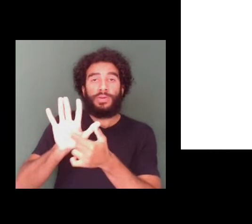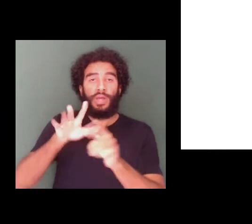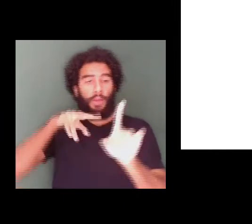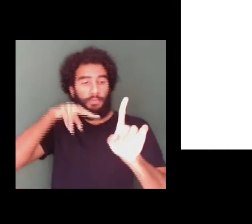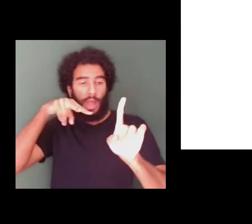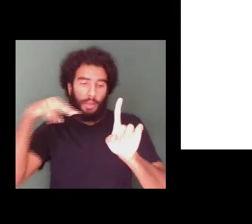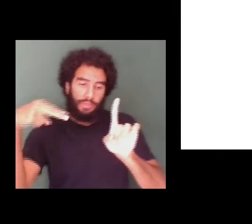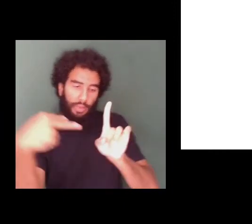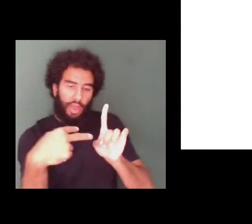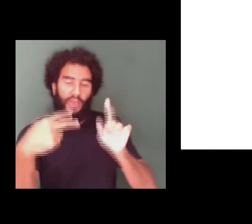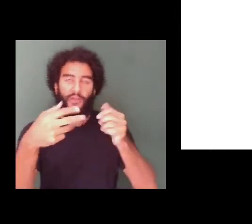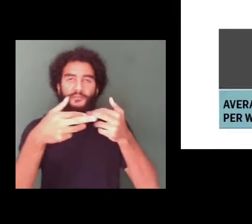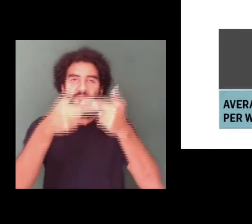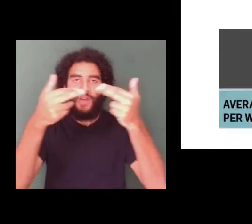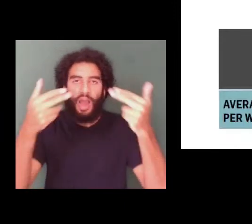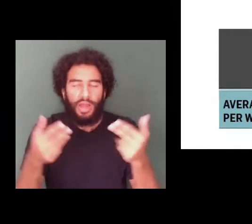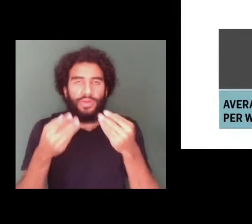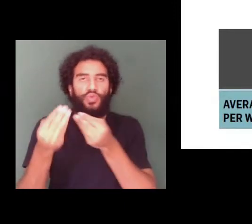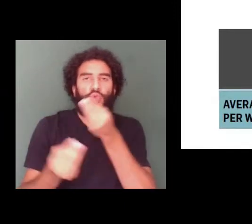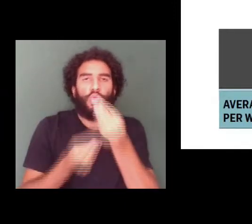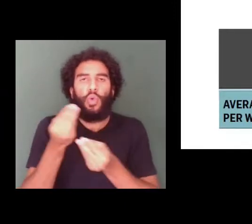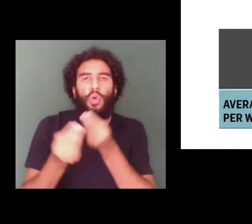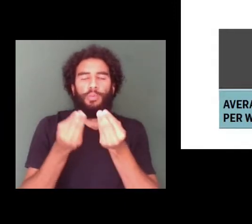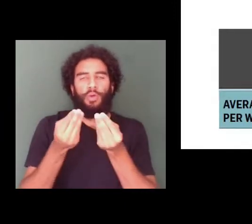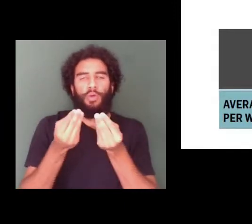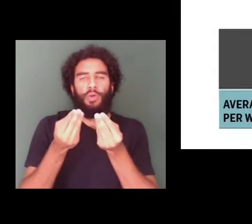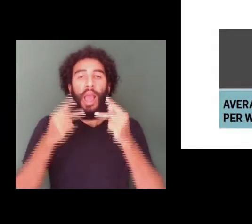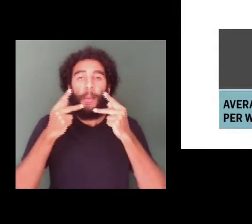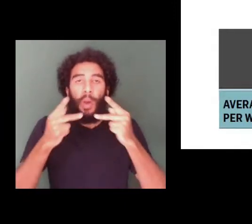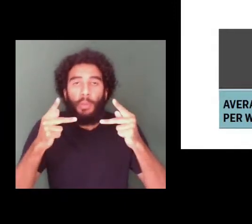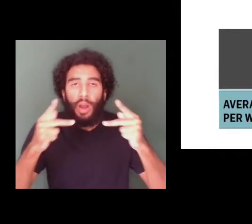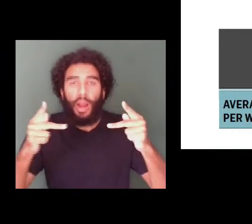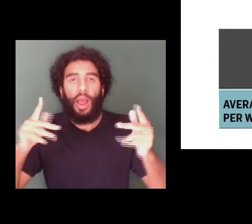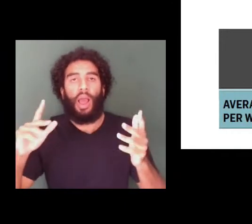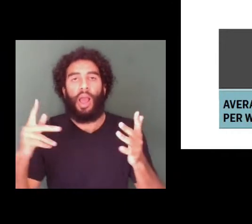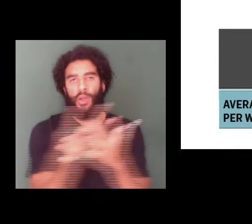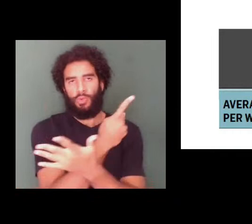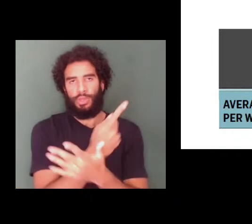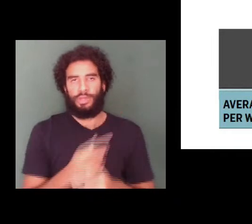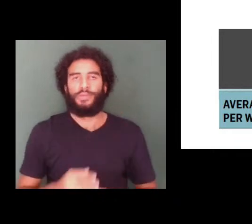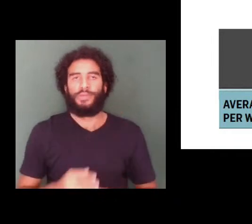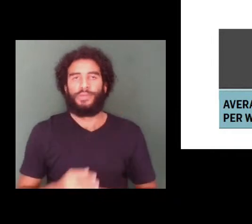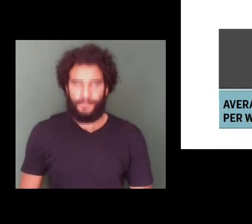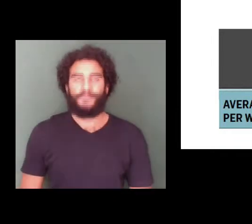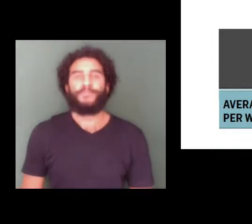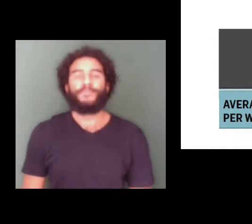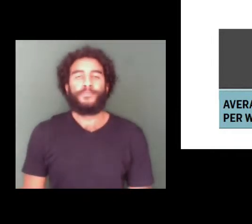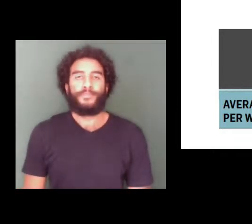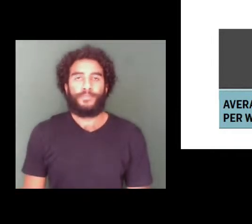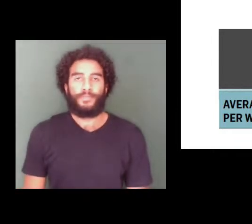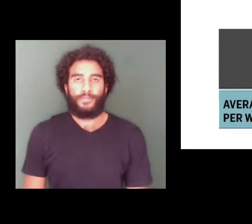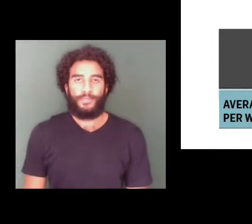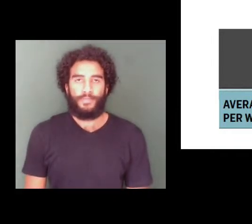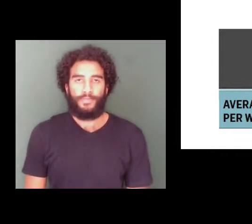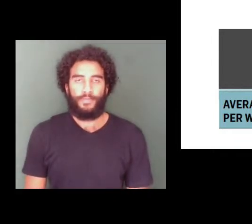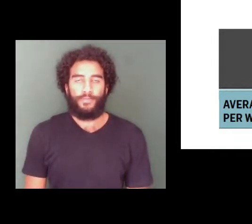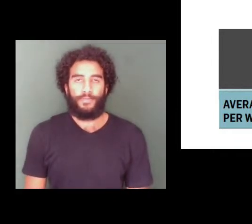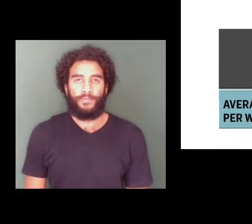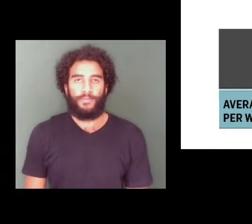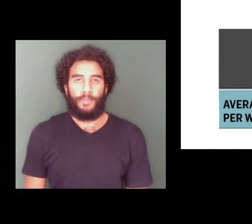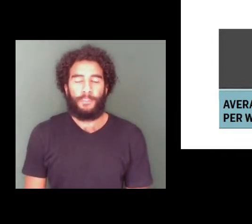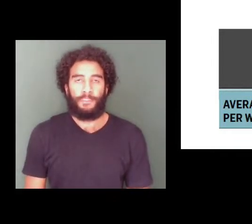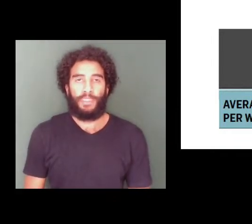marketing, excuse me, is happening. So some of the key messages that came out of this report. First of